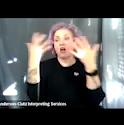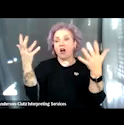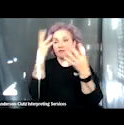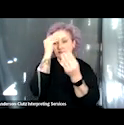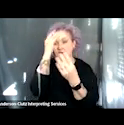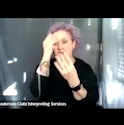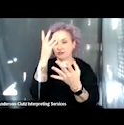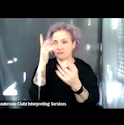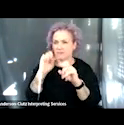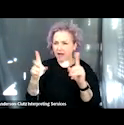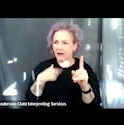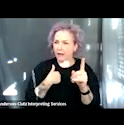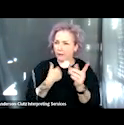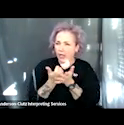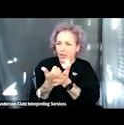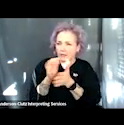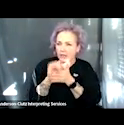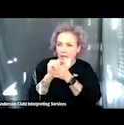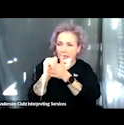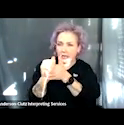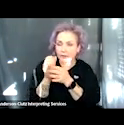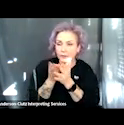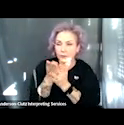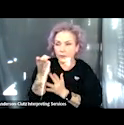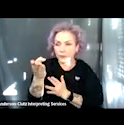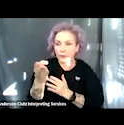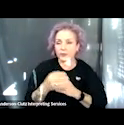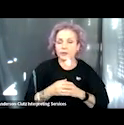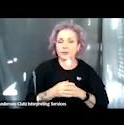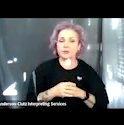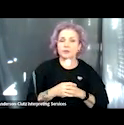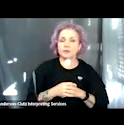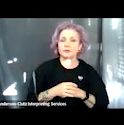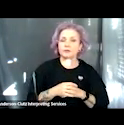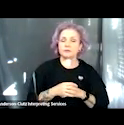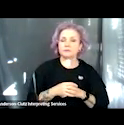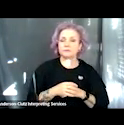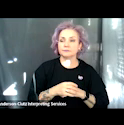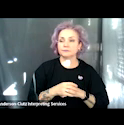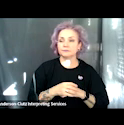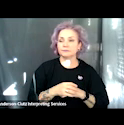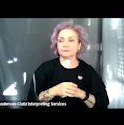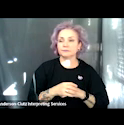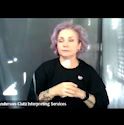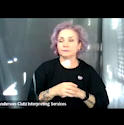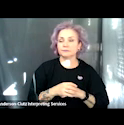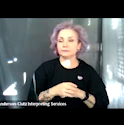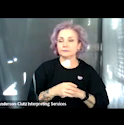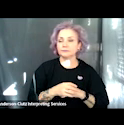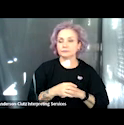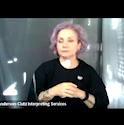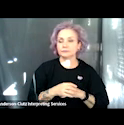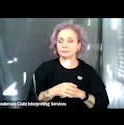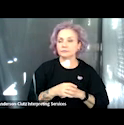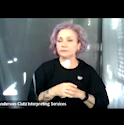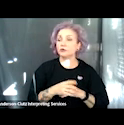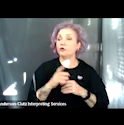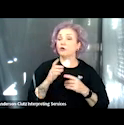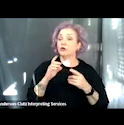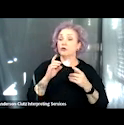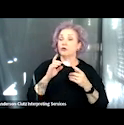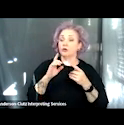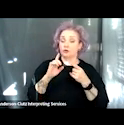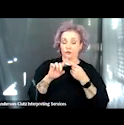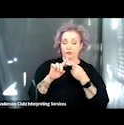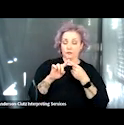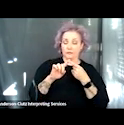little bit. So in terms of exposure here, we're going to talk about what is the kind of exposure, as in what kind of infections are we talking